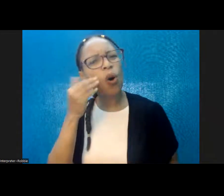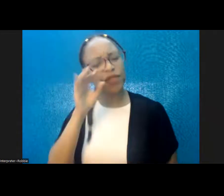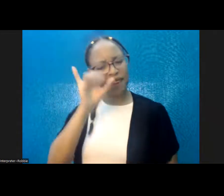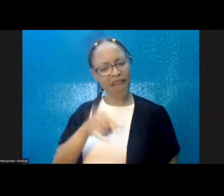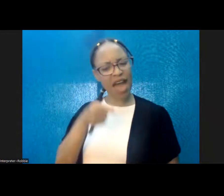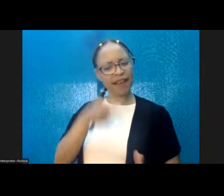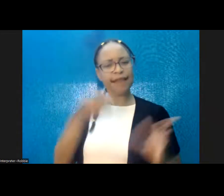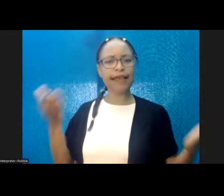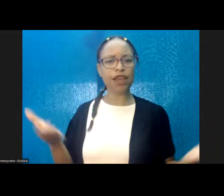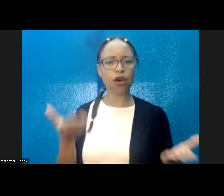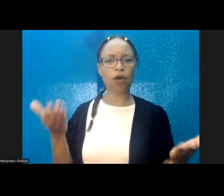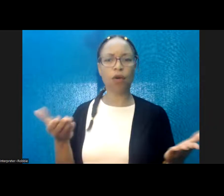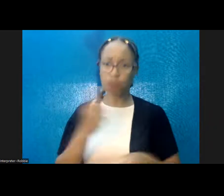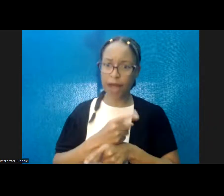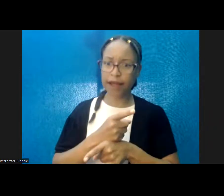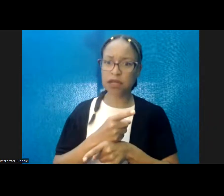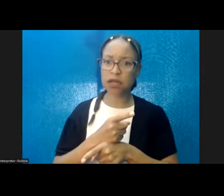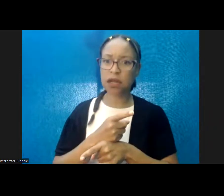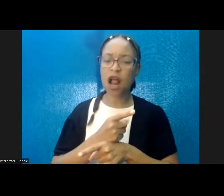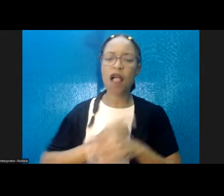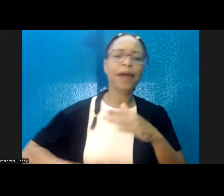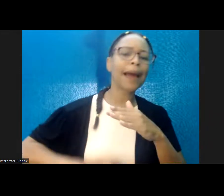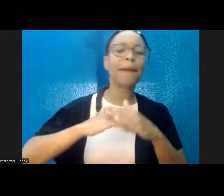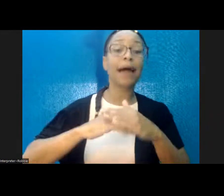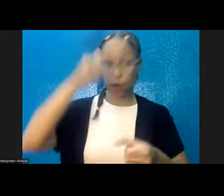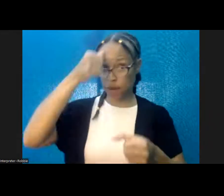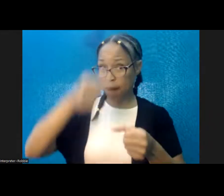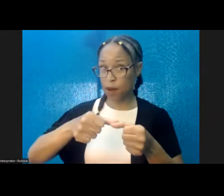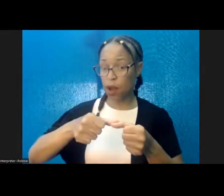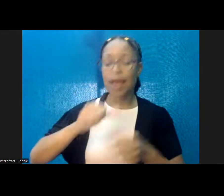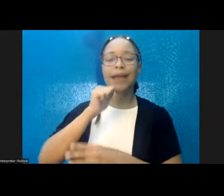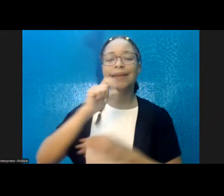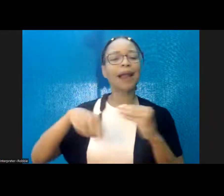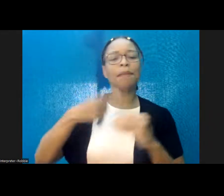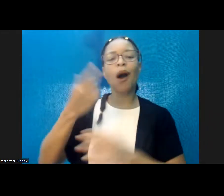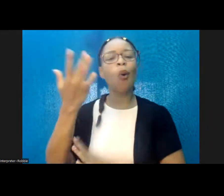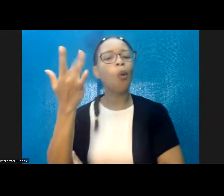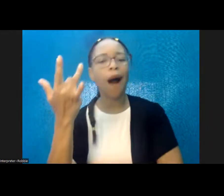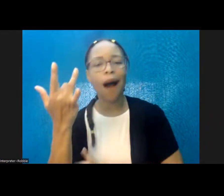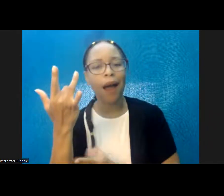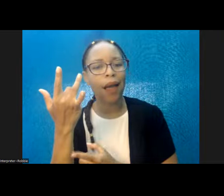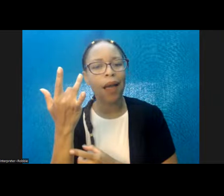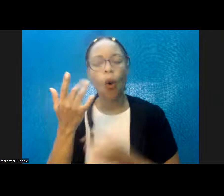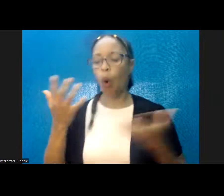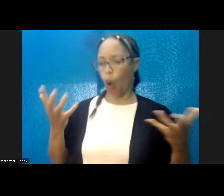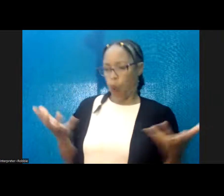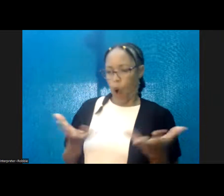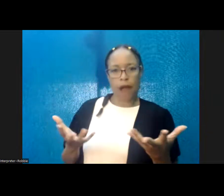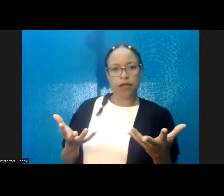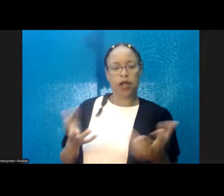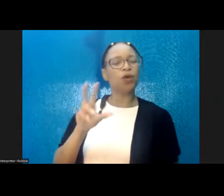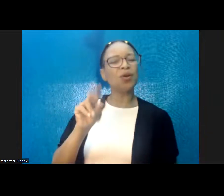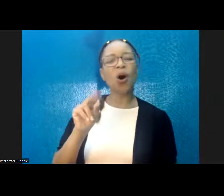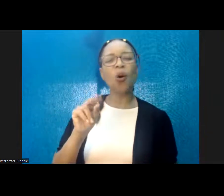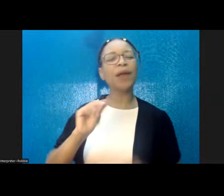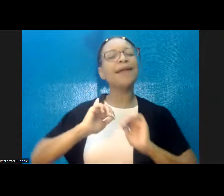is present, right? The capacity, remember, it's not about the why we're doing it or what we actually did, but it's